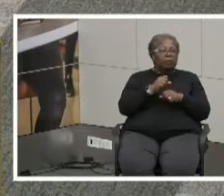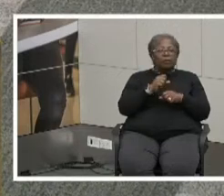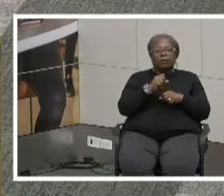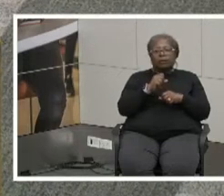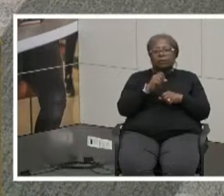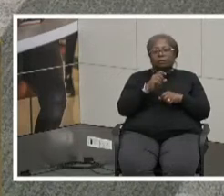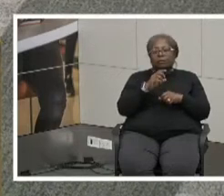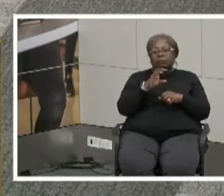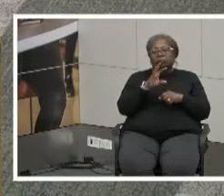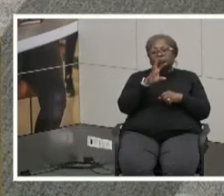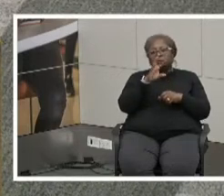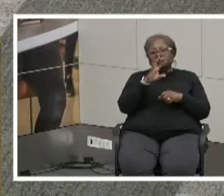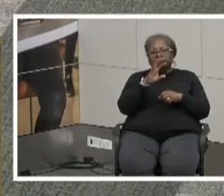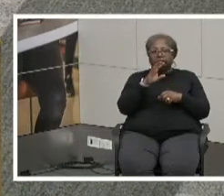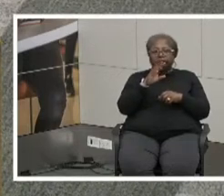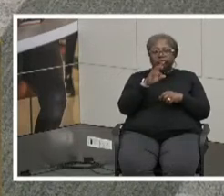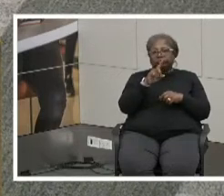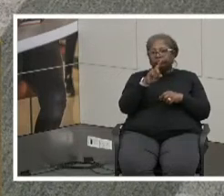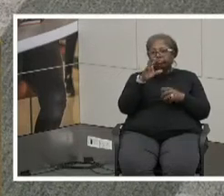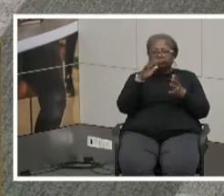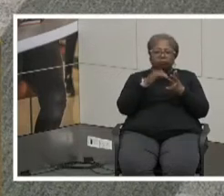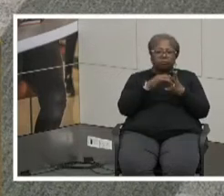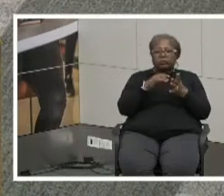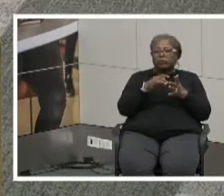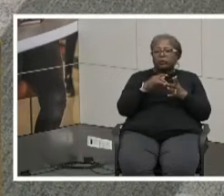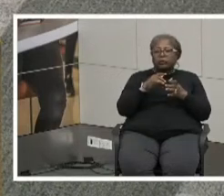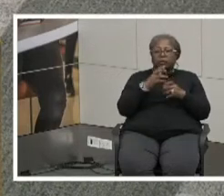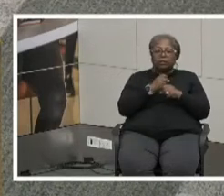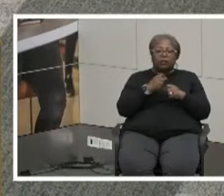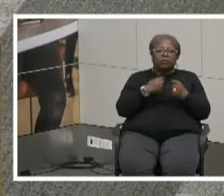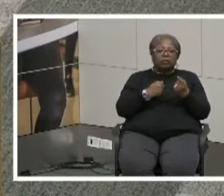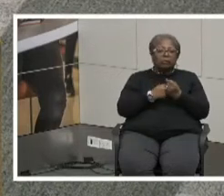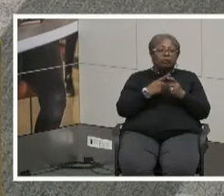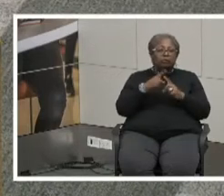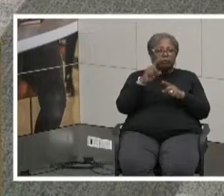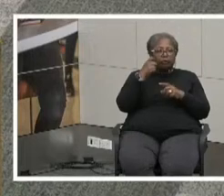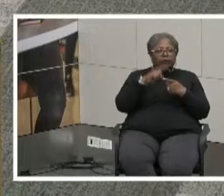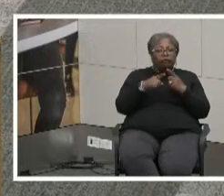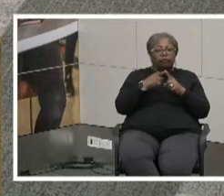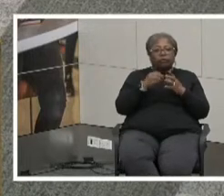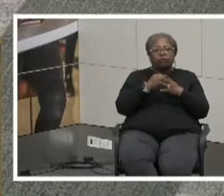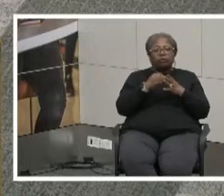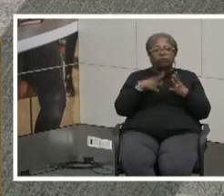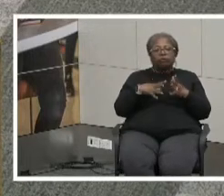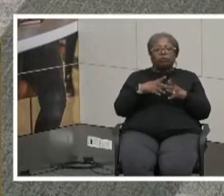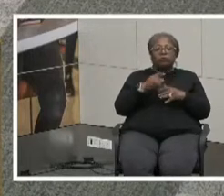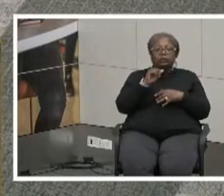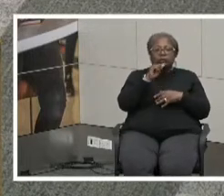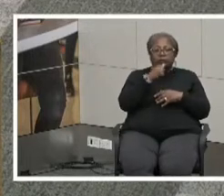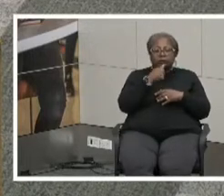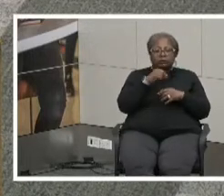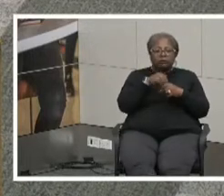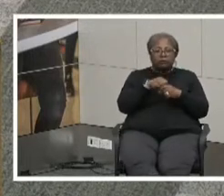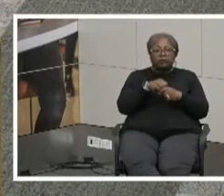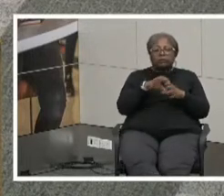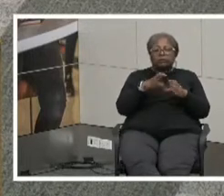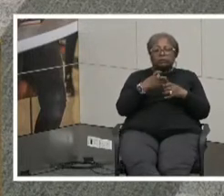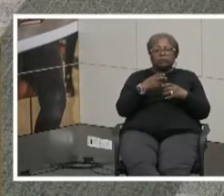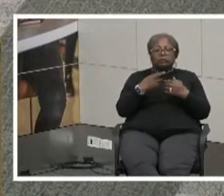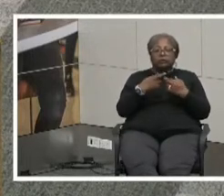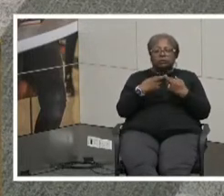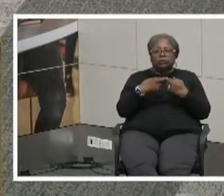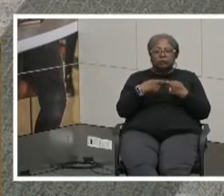salaries and so he can get kickbacks from our governor and his friends students are shoved into self-contained class where there is